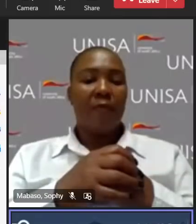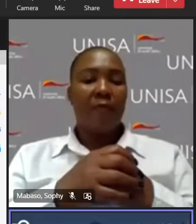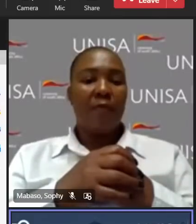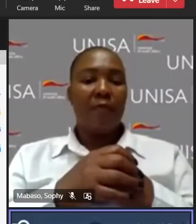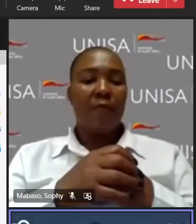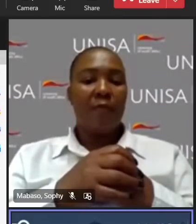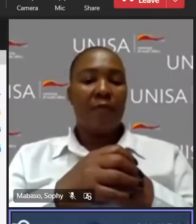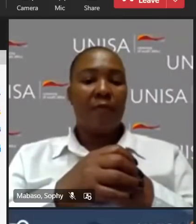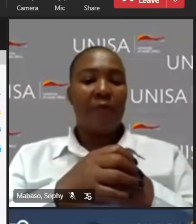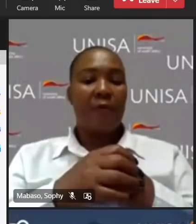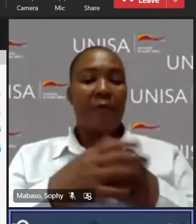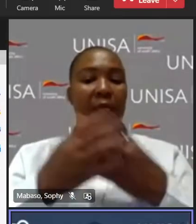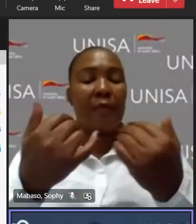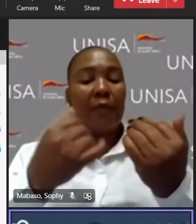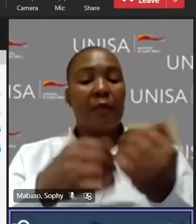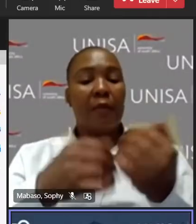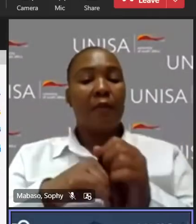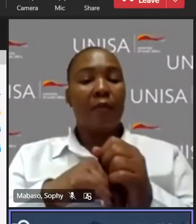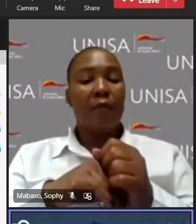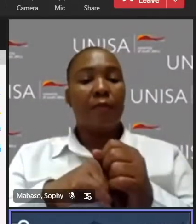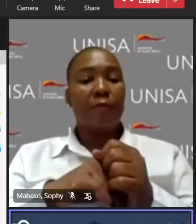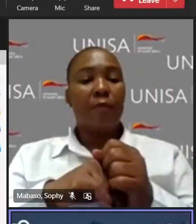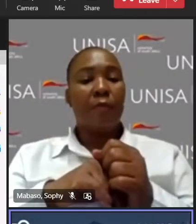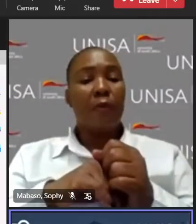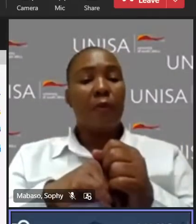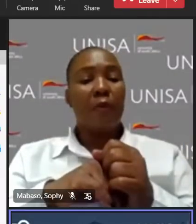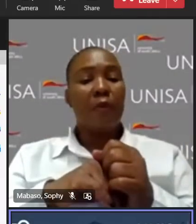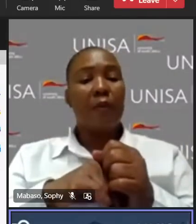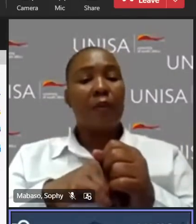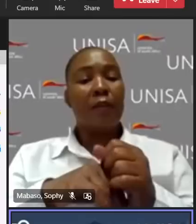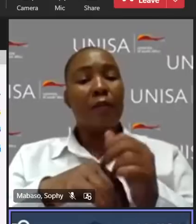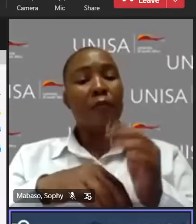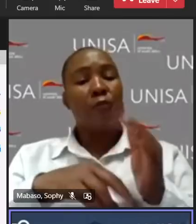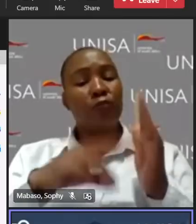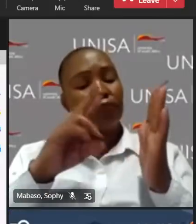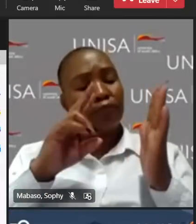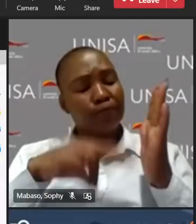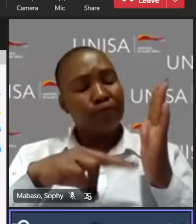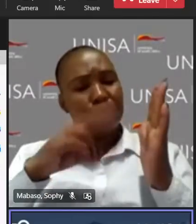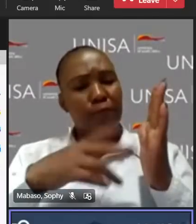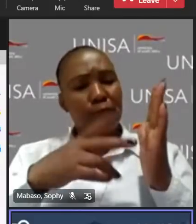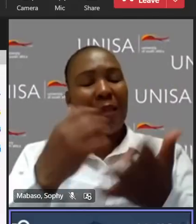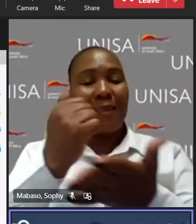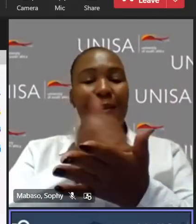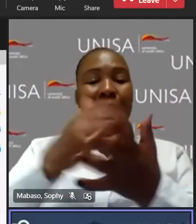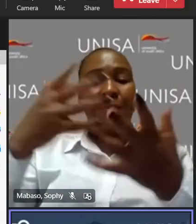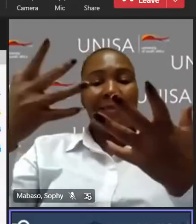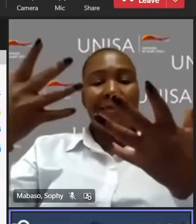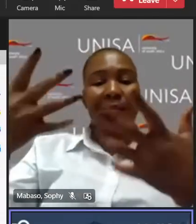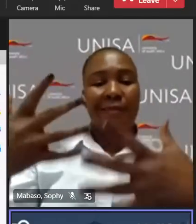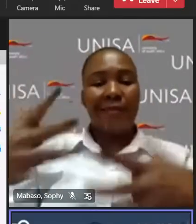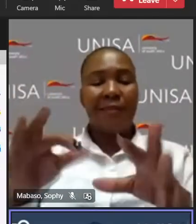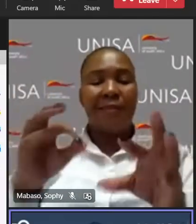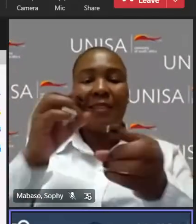it shows the years in which you were registered, the modules, description of the